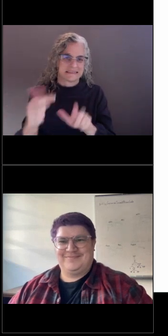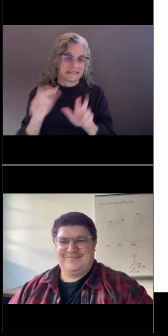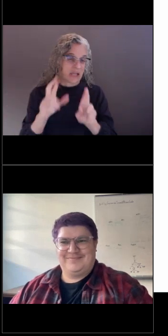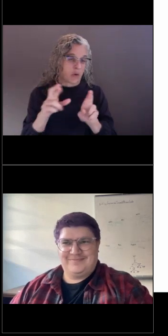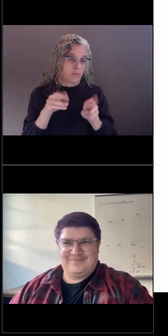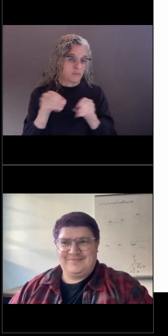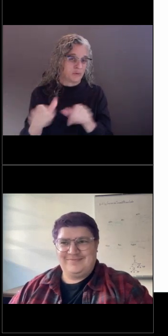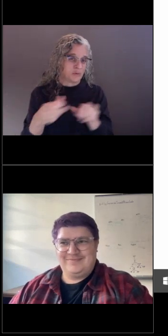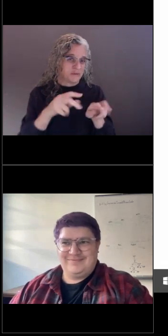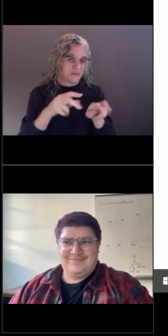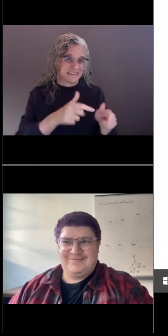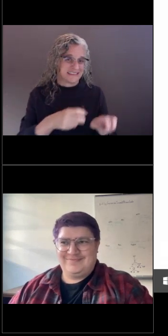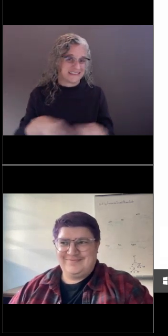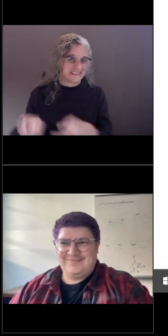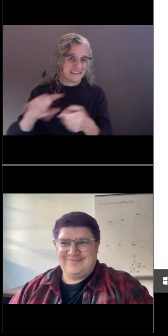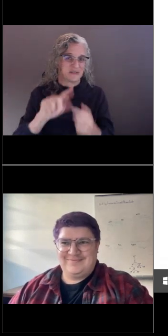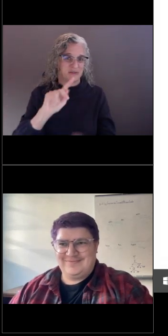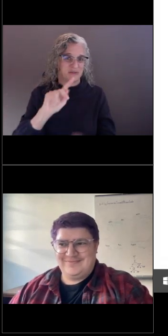to Kirby.